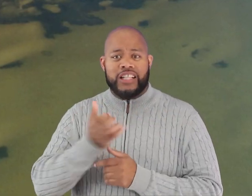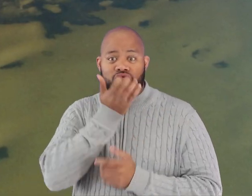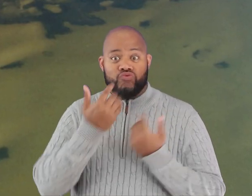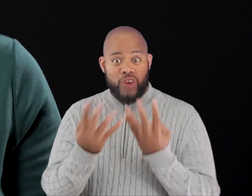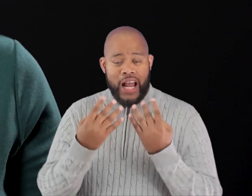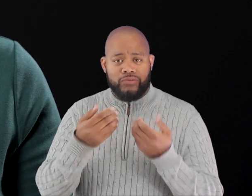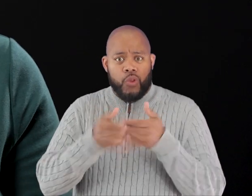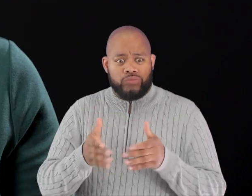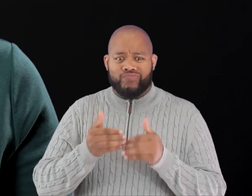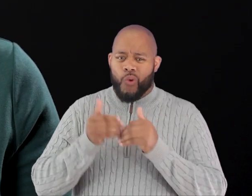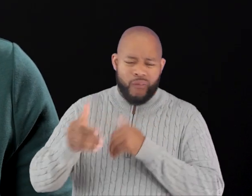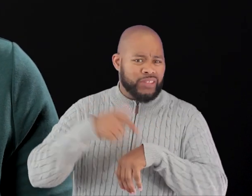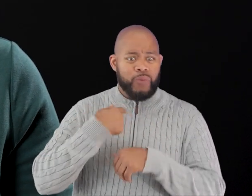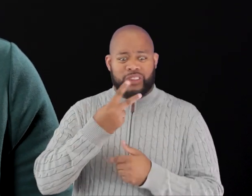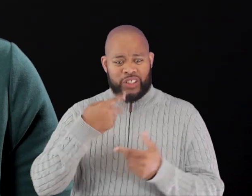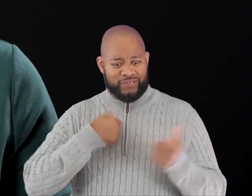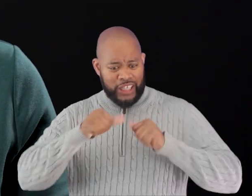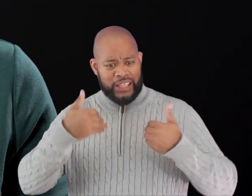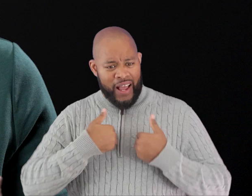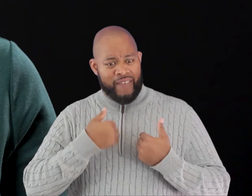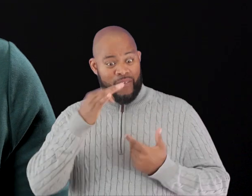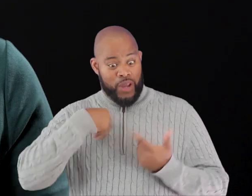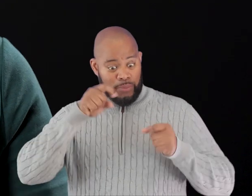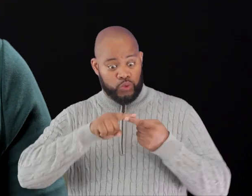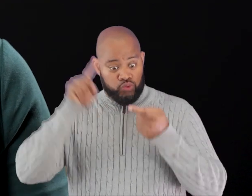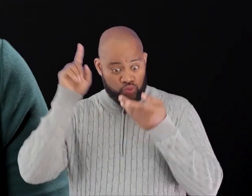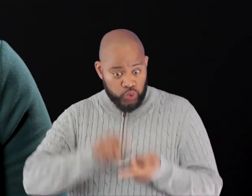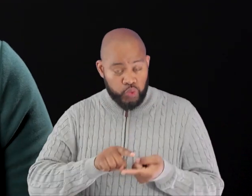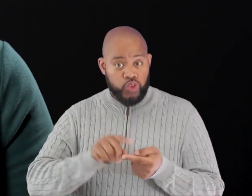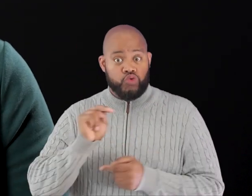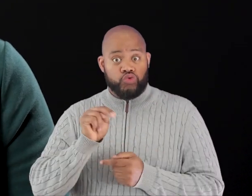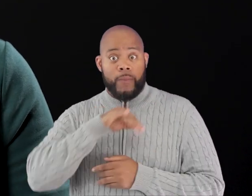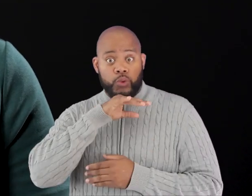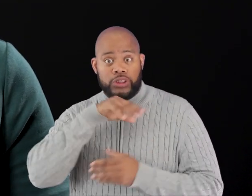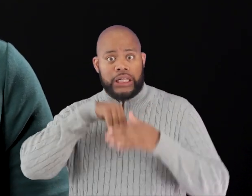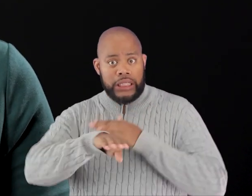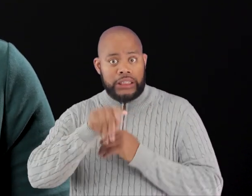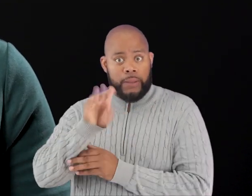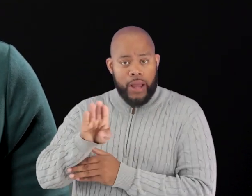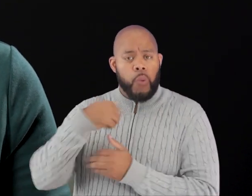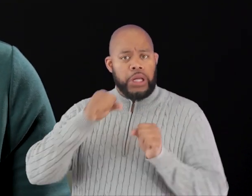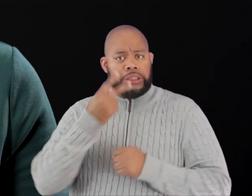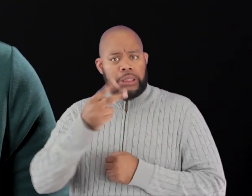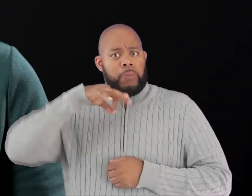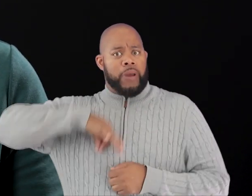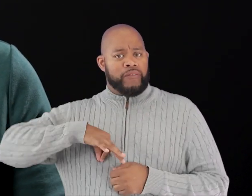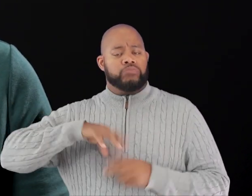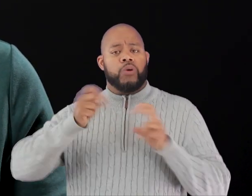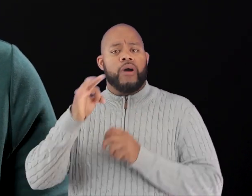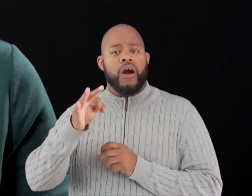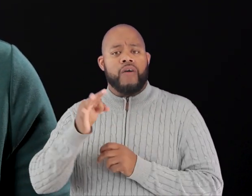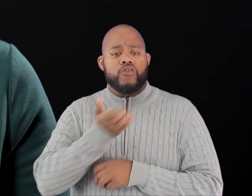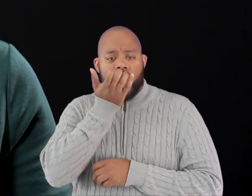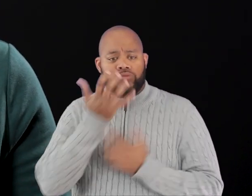some time. And we had good science that showed that if we were able to reduce the amount of nutrient pollution coming into the bay, we would see benefits in